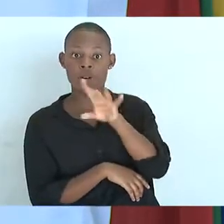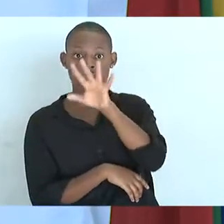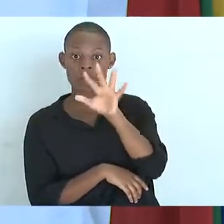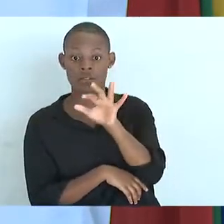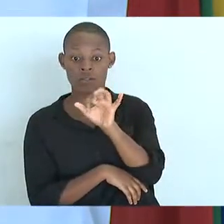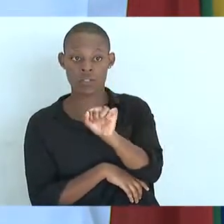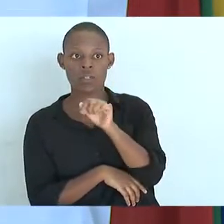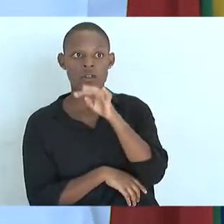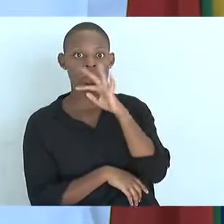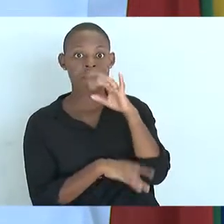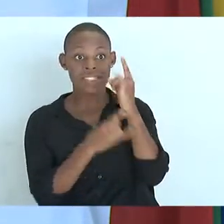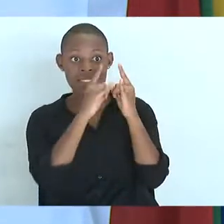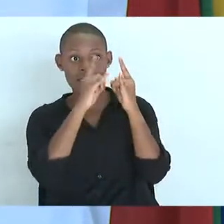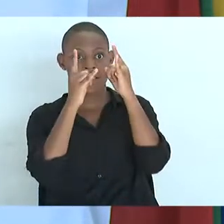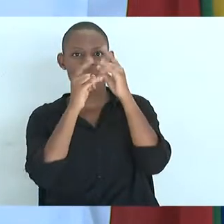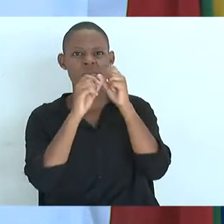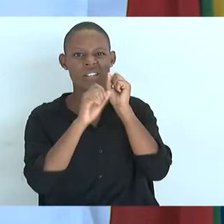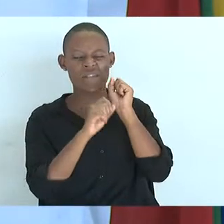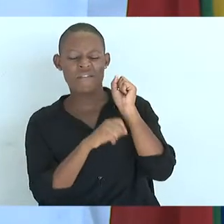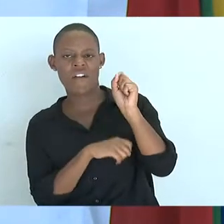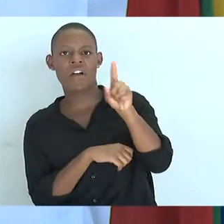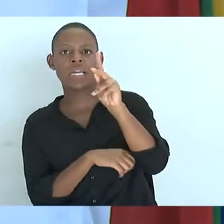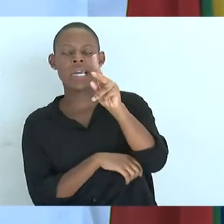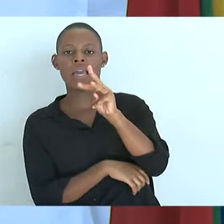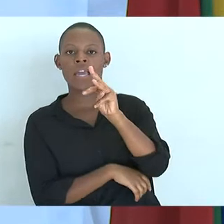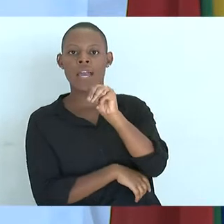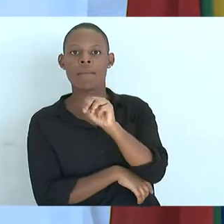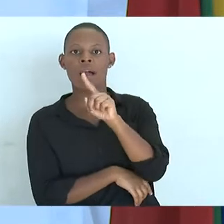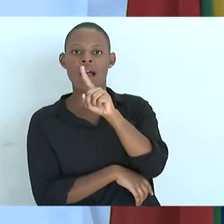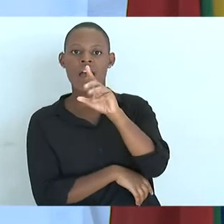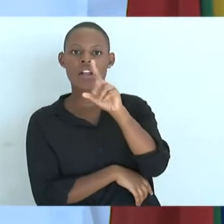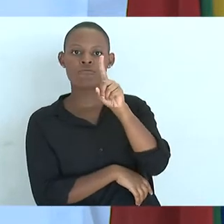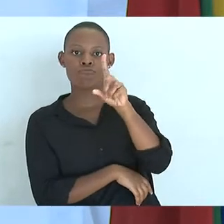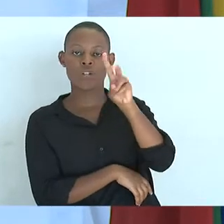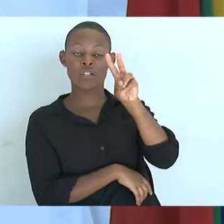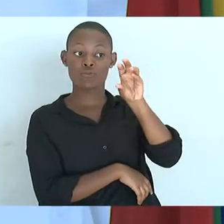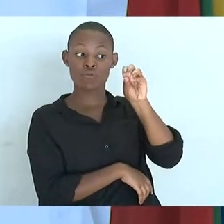spans 120 kilometers across the wild coast.